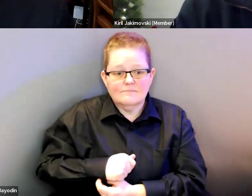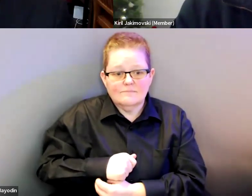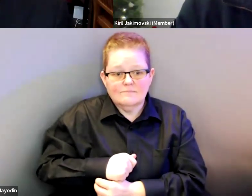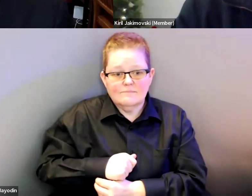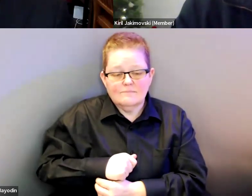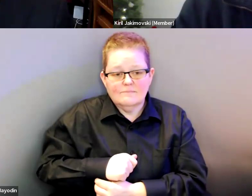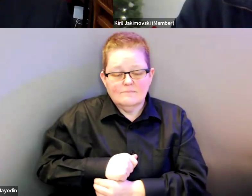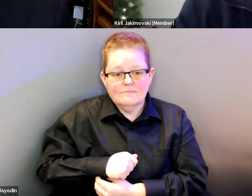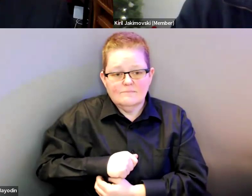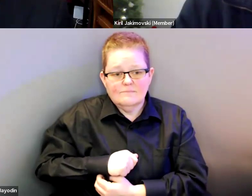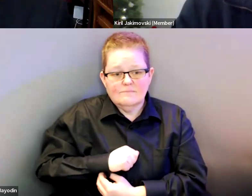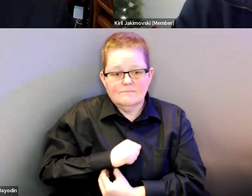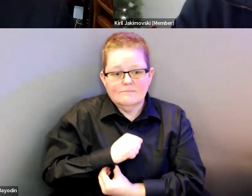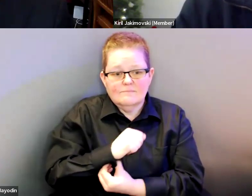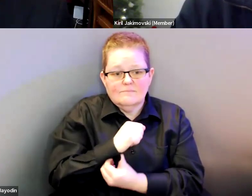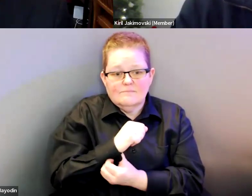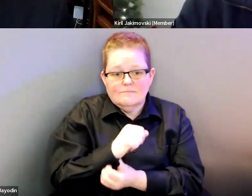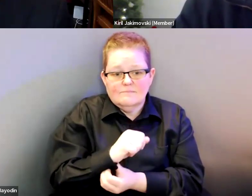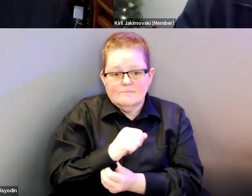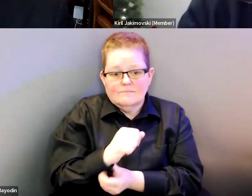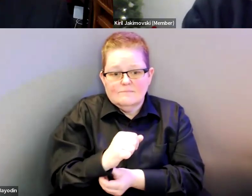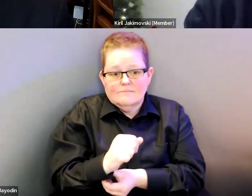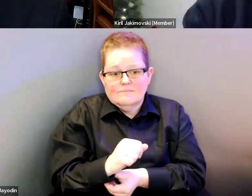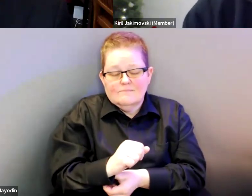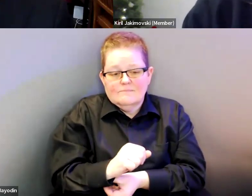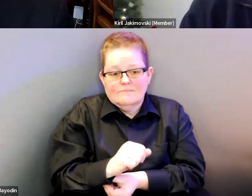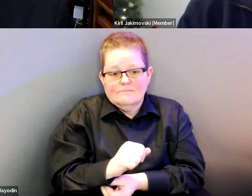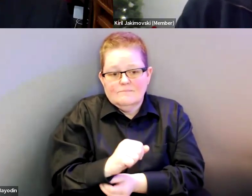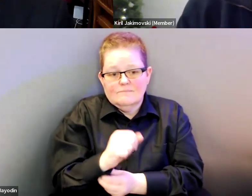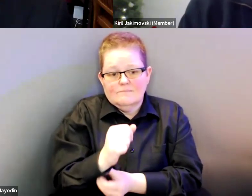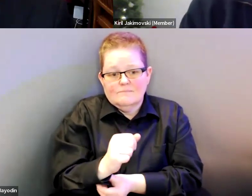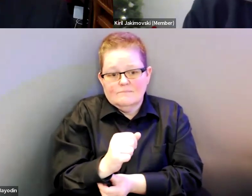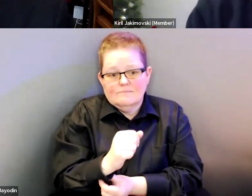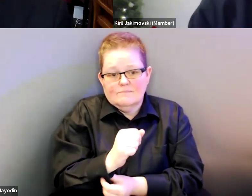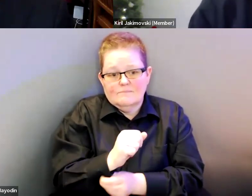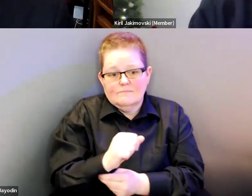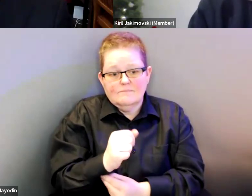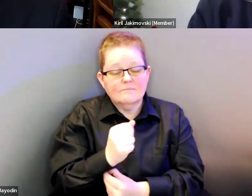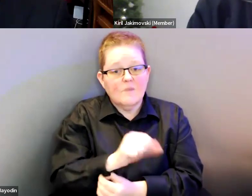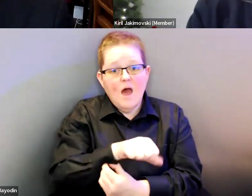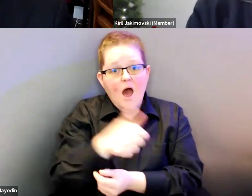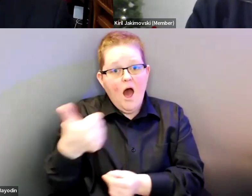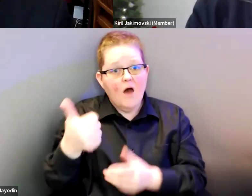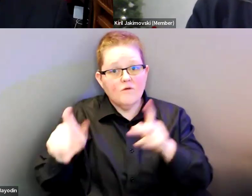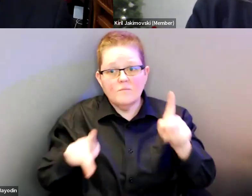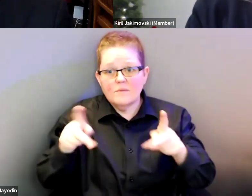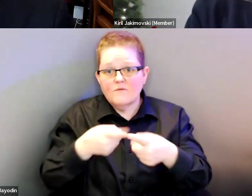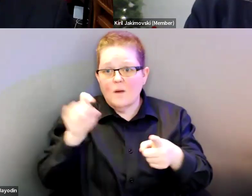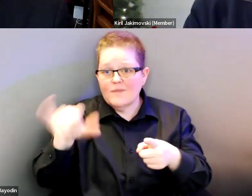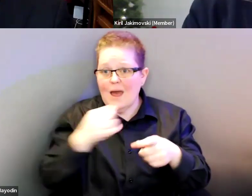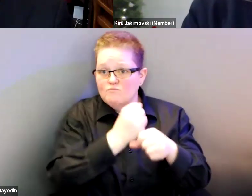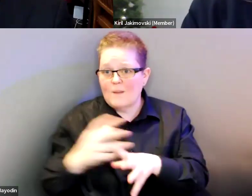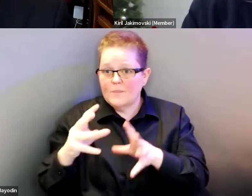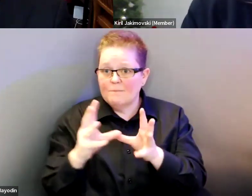So are there other folks from the preparatory meeting that would like to speak about anything that relates